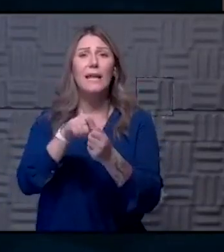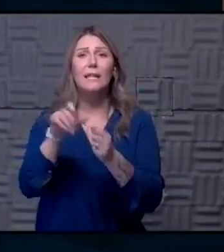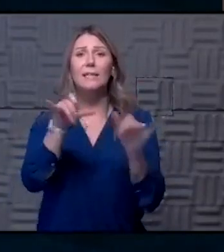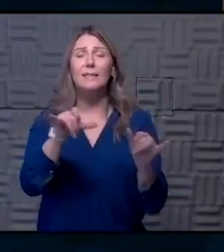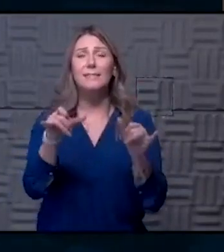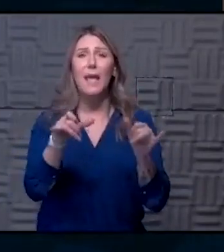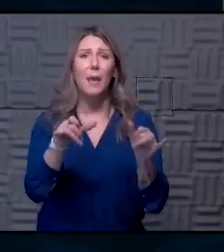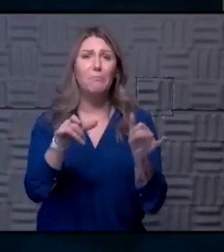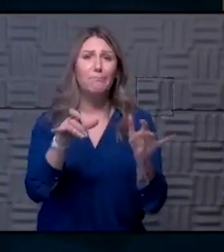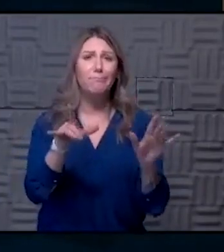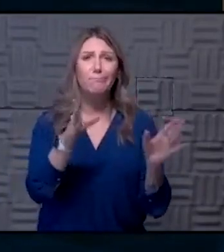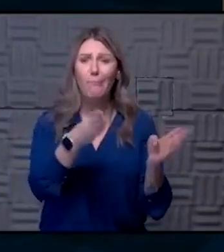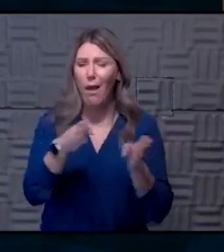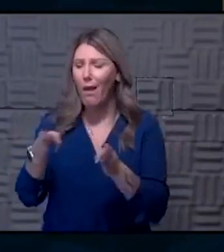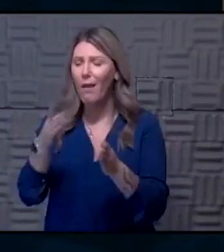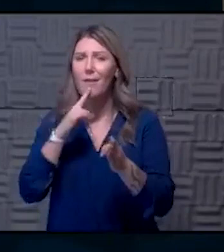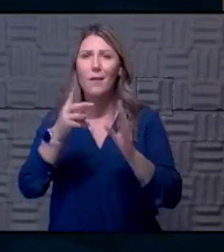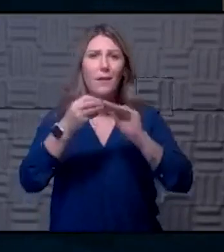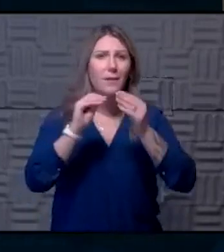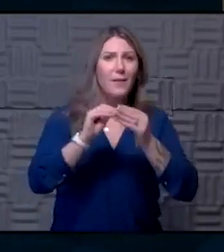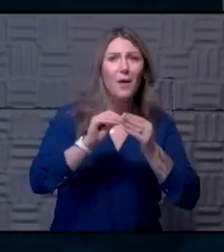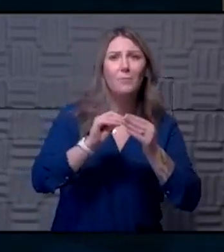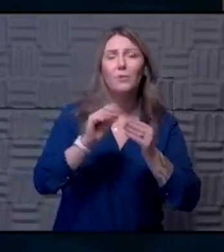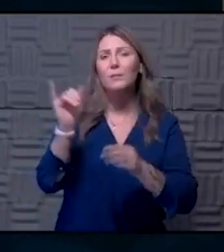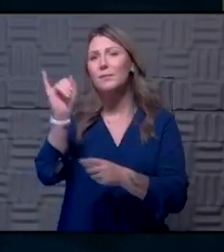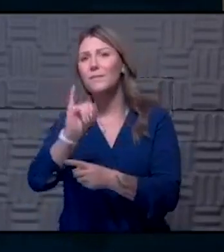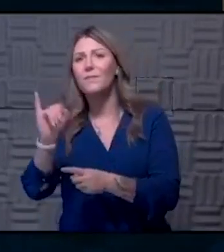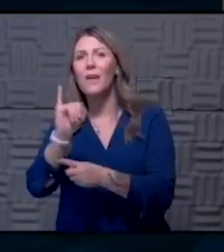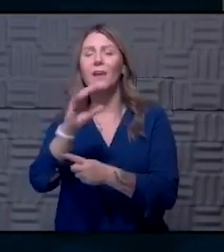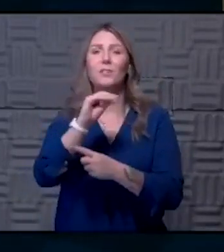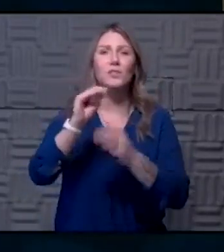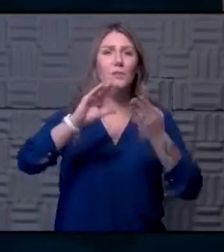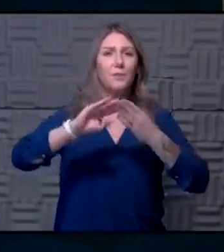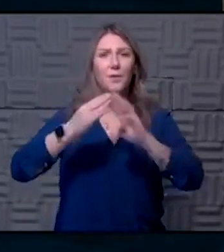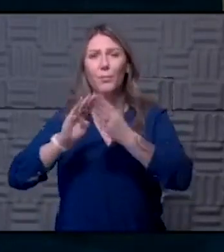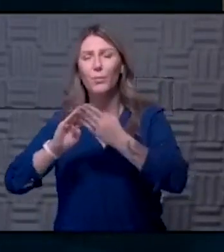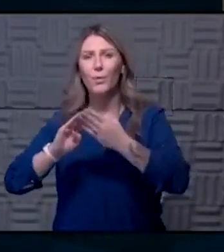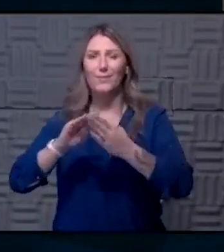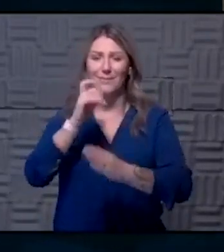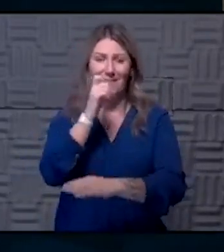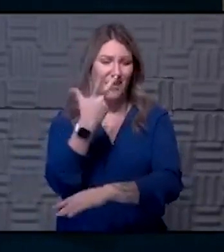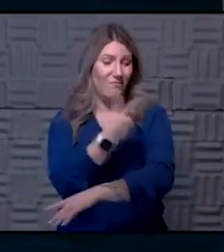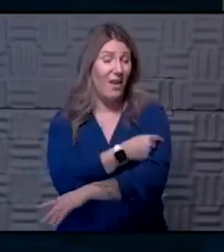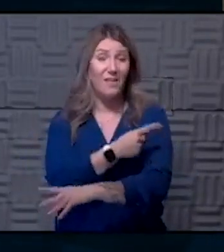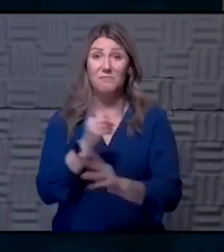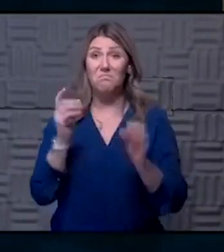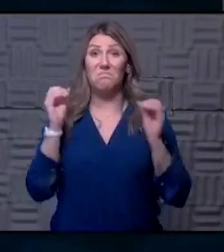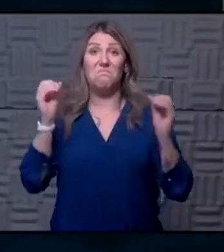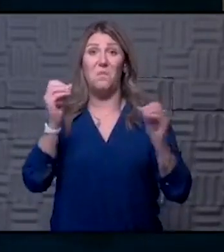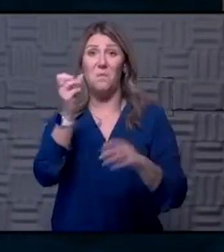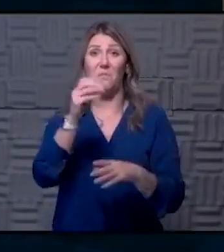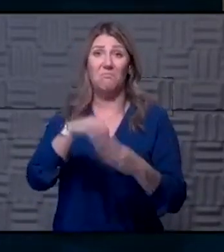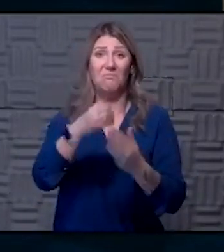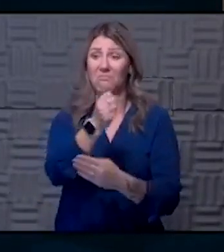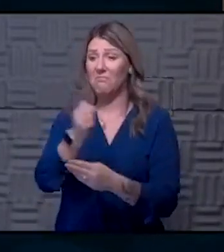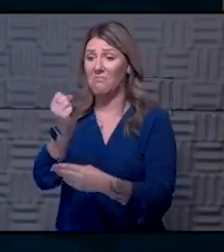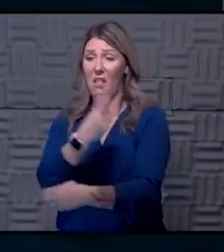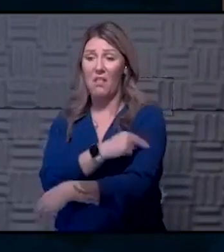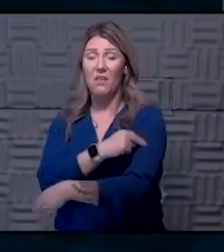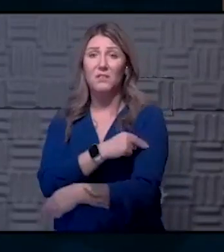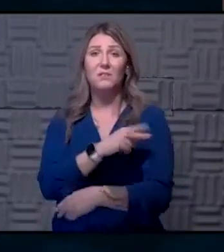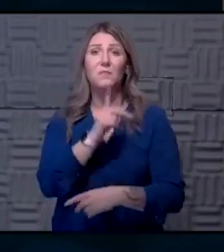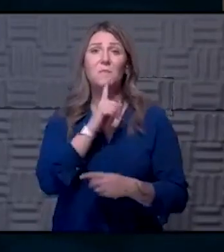very low numbers of infections and community and non-vaccinated. We haven't had any vaccinated patients, and really